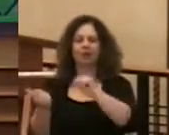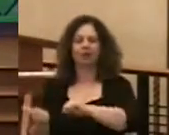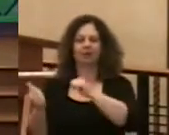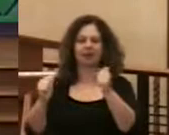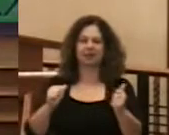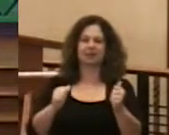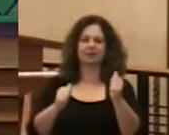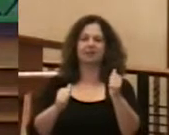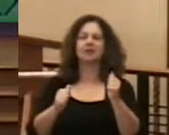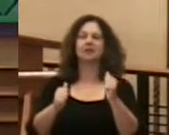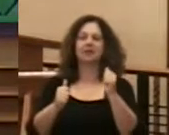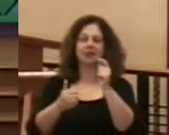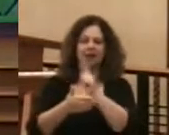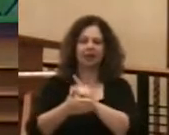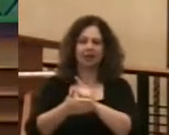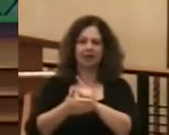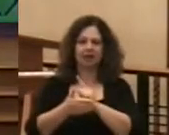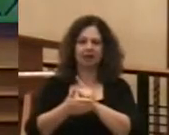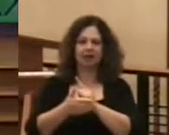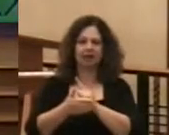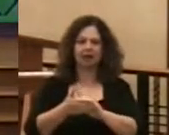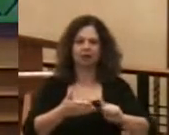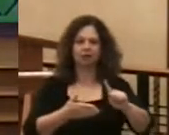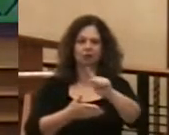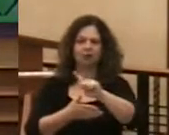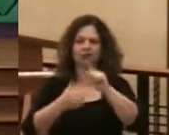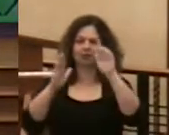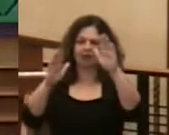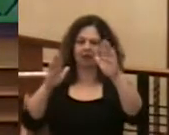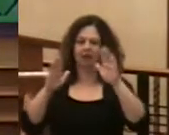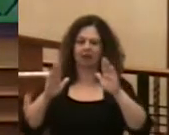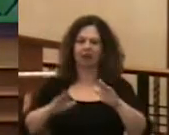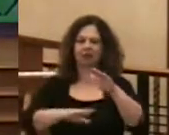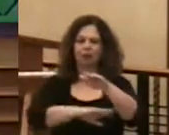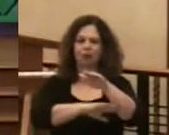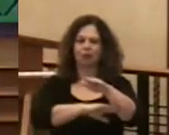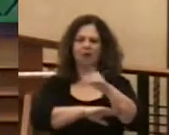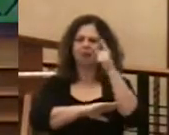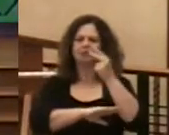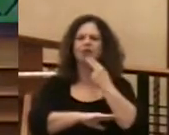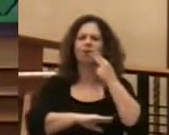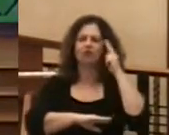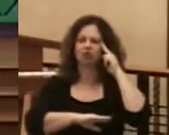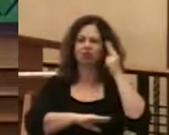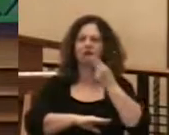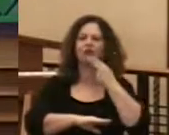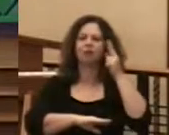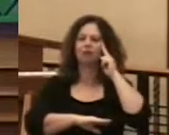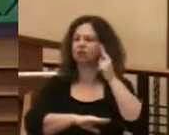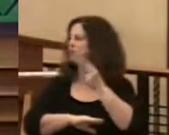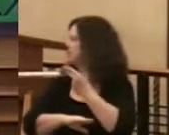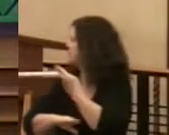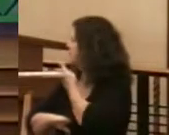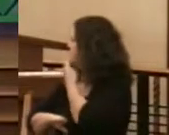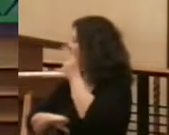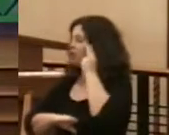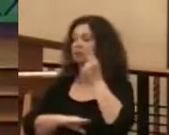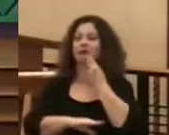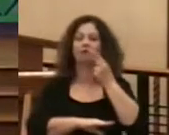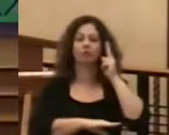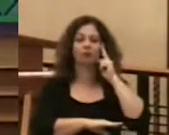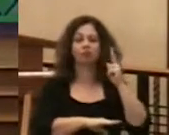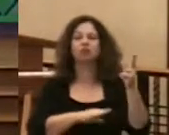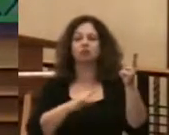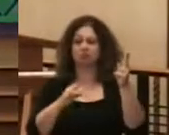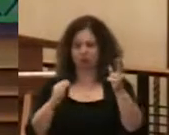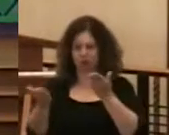Sunday afternoon at 1:30 p.m. This is a congregational welcome to the affirmation of baptism or confirmation